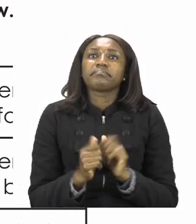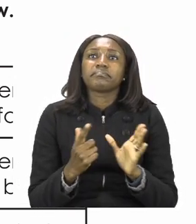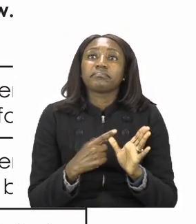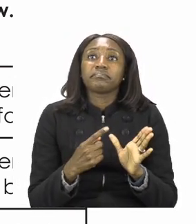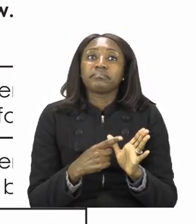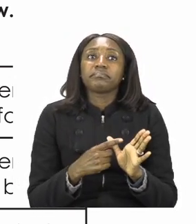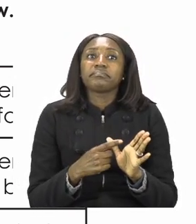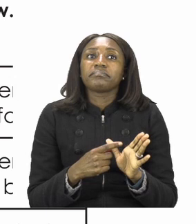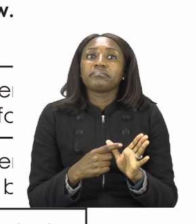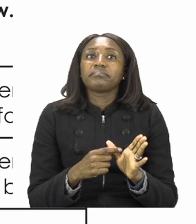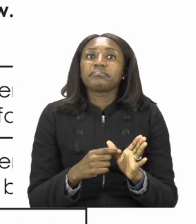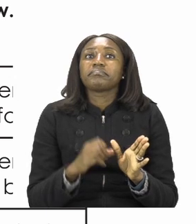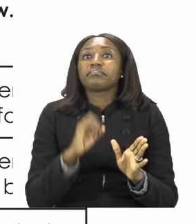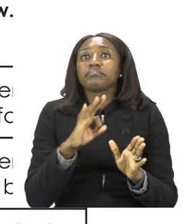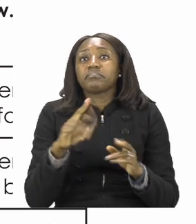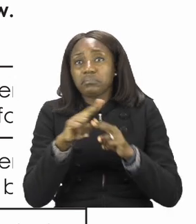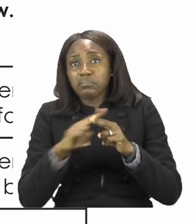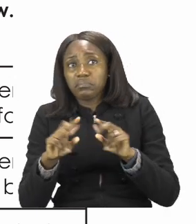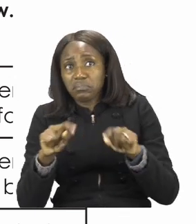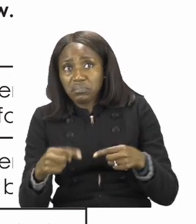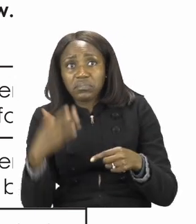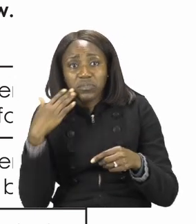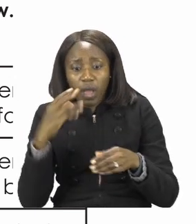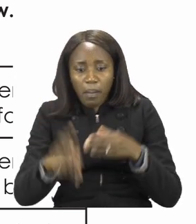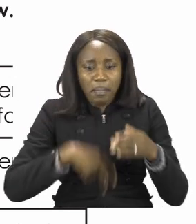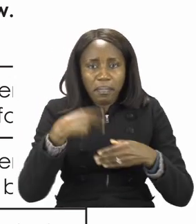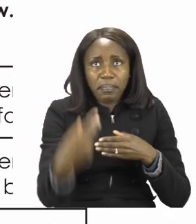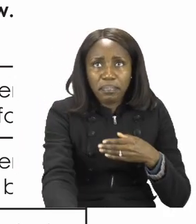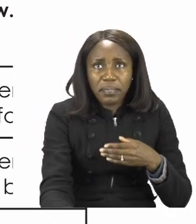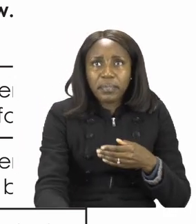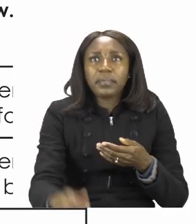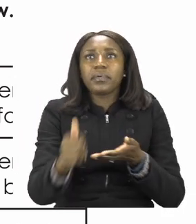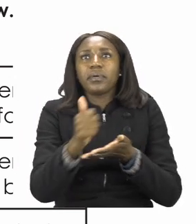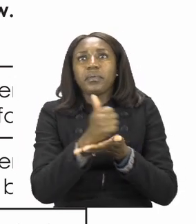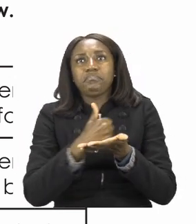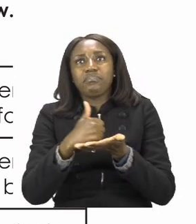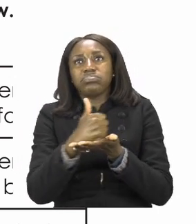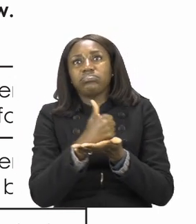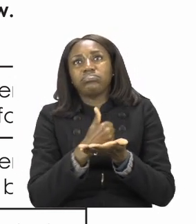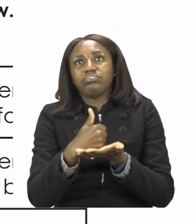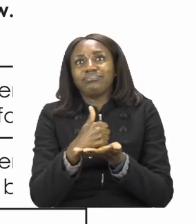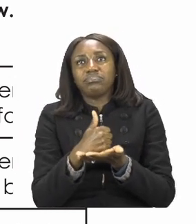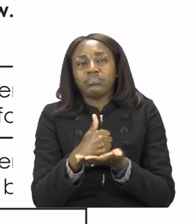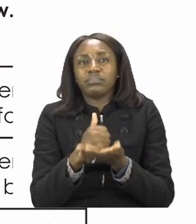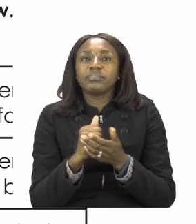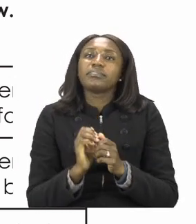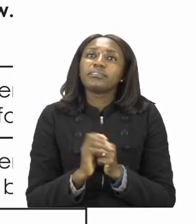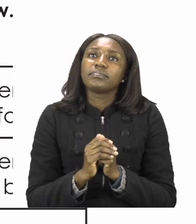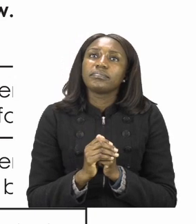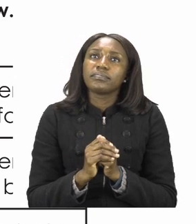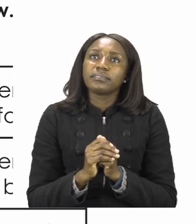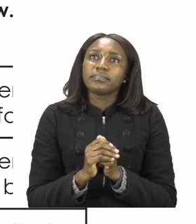Wash any equipment that has fallen on the floor.